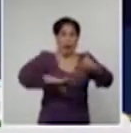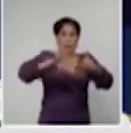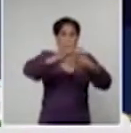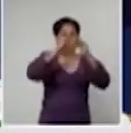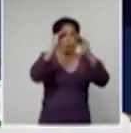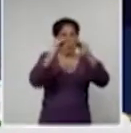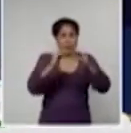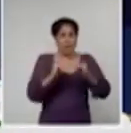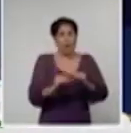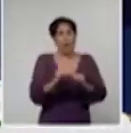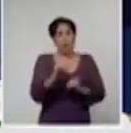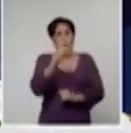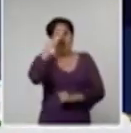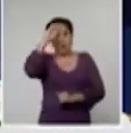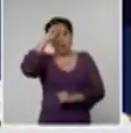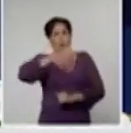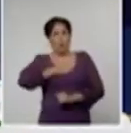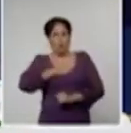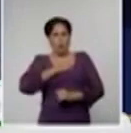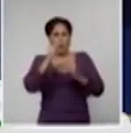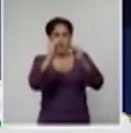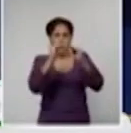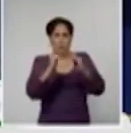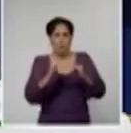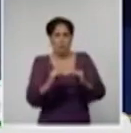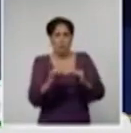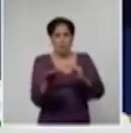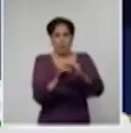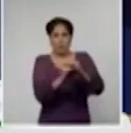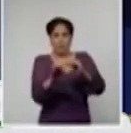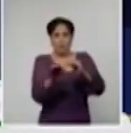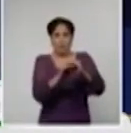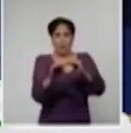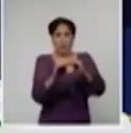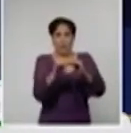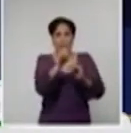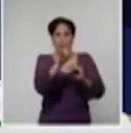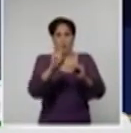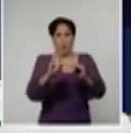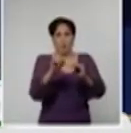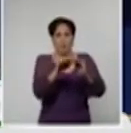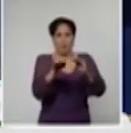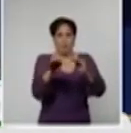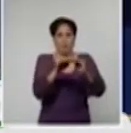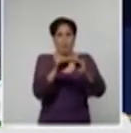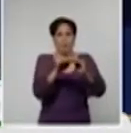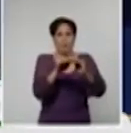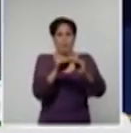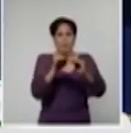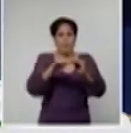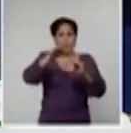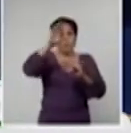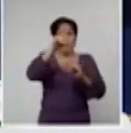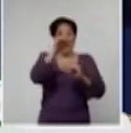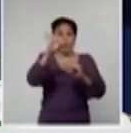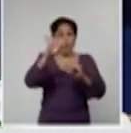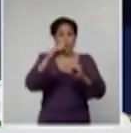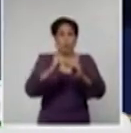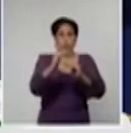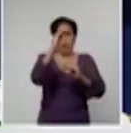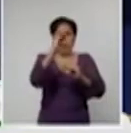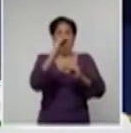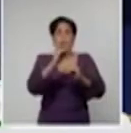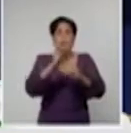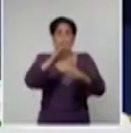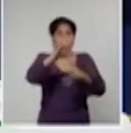been confirmed in each particular month. Since we began diagnosing cases, we are talking